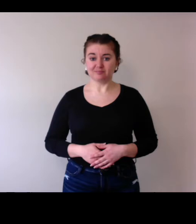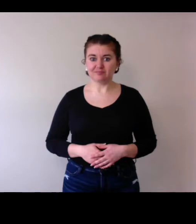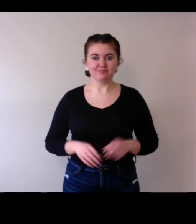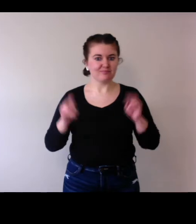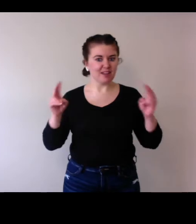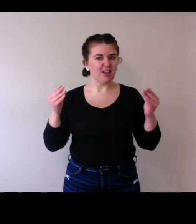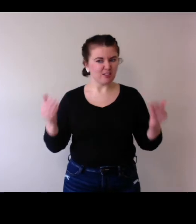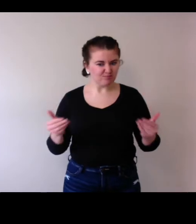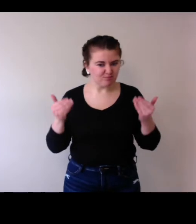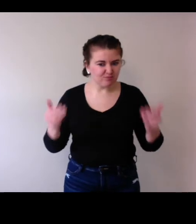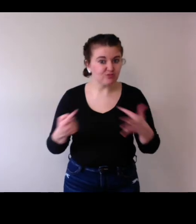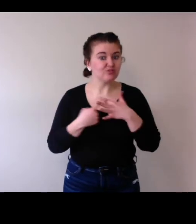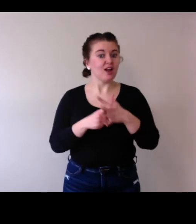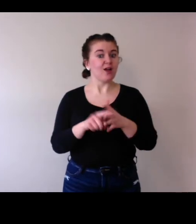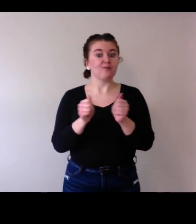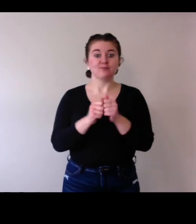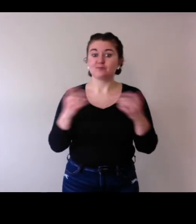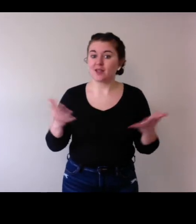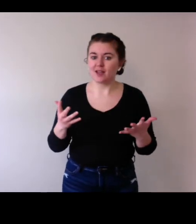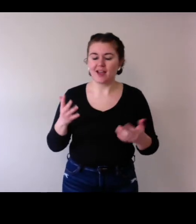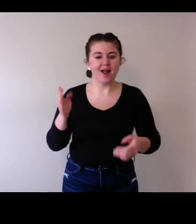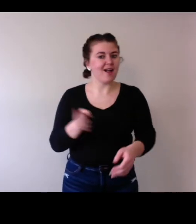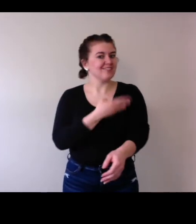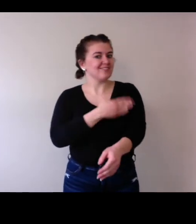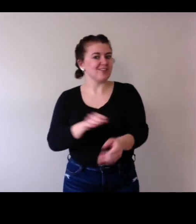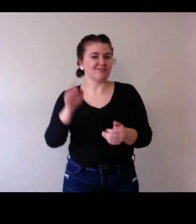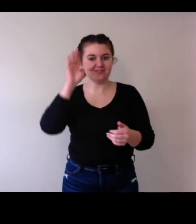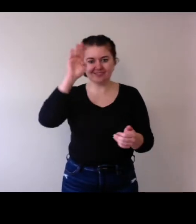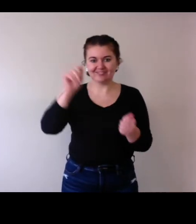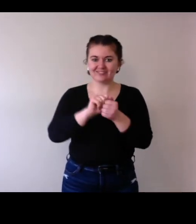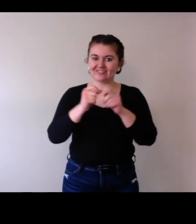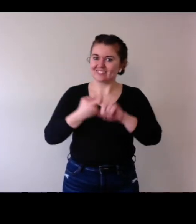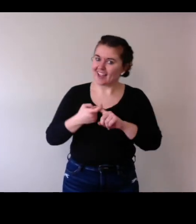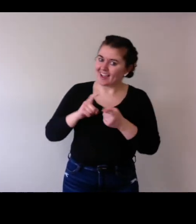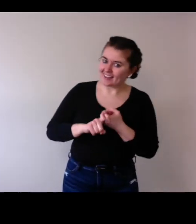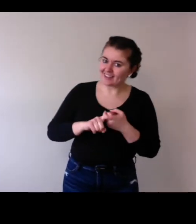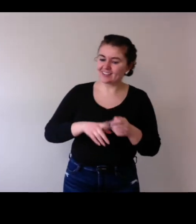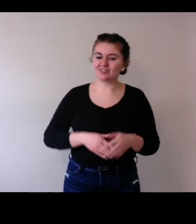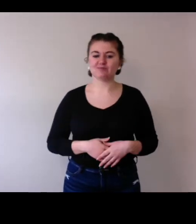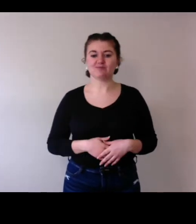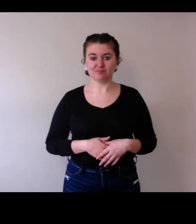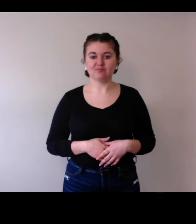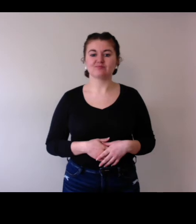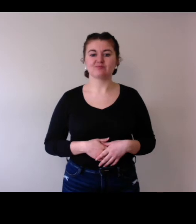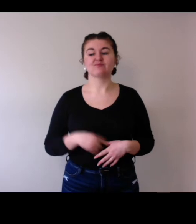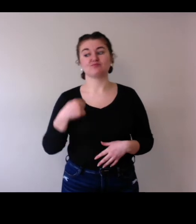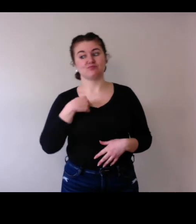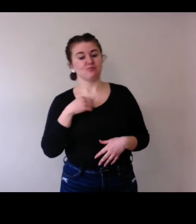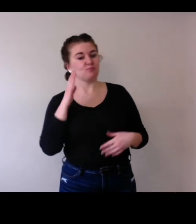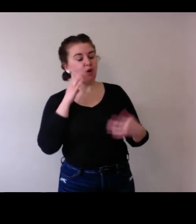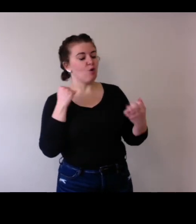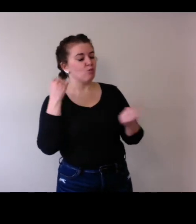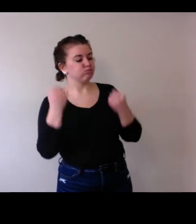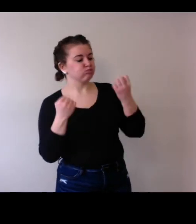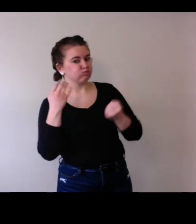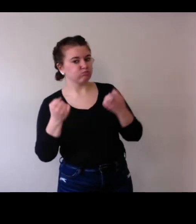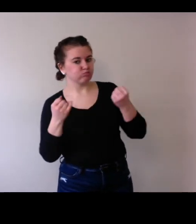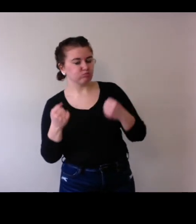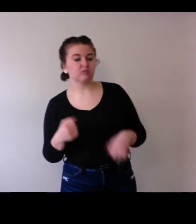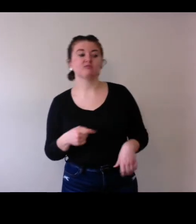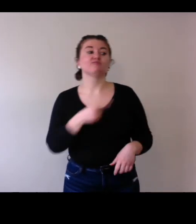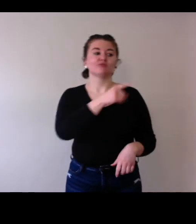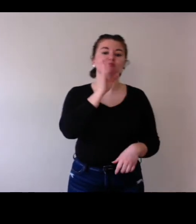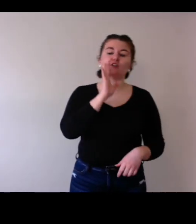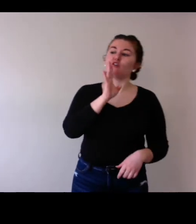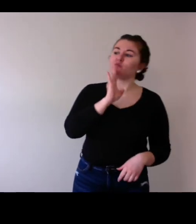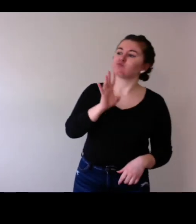All right, let's get started with our Hello Friend song. And Rochelle will be doing the sign language and